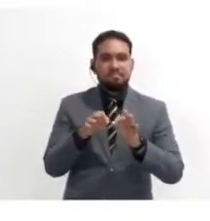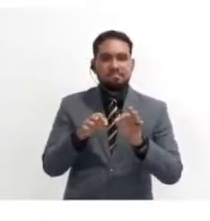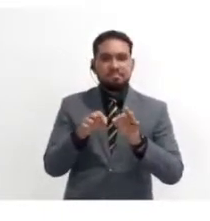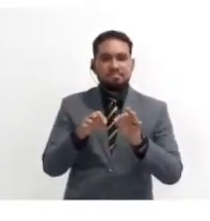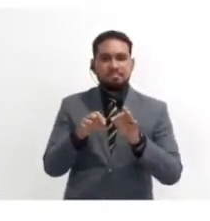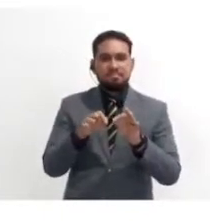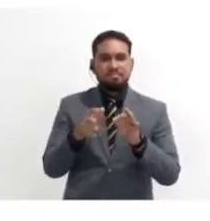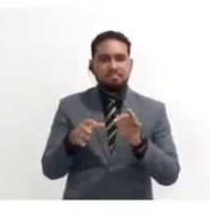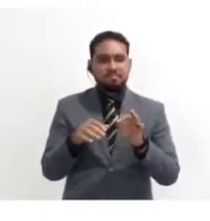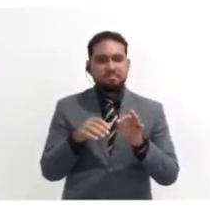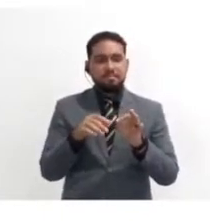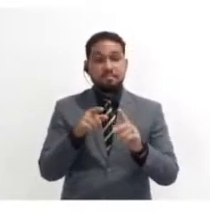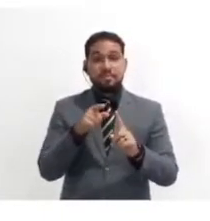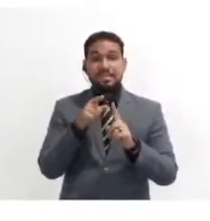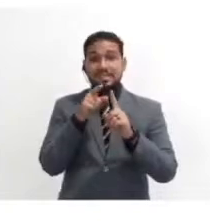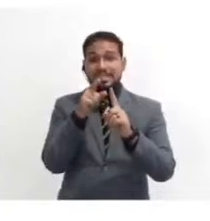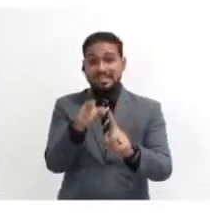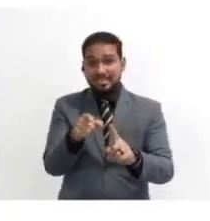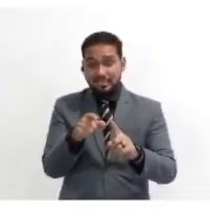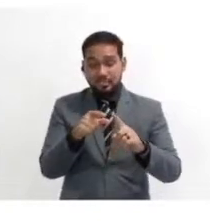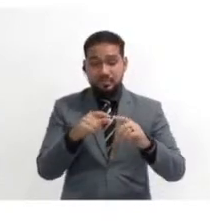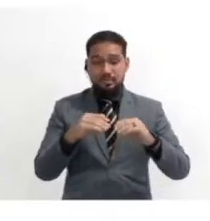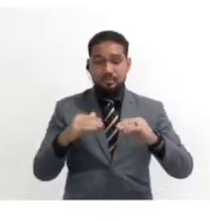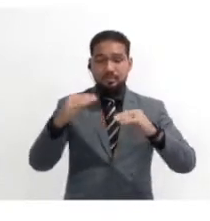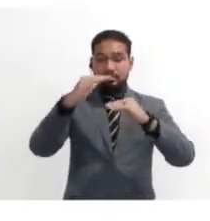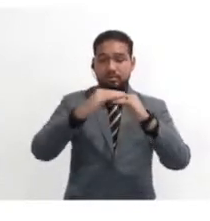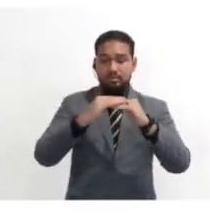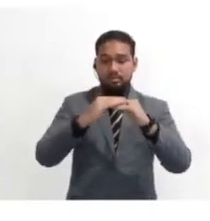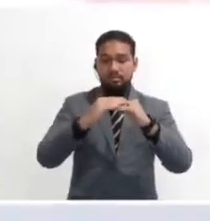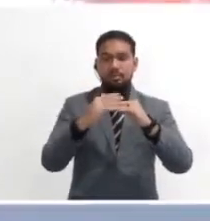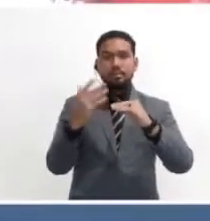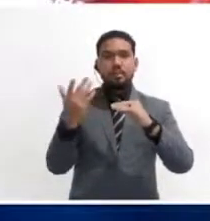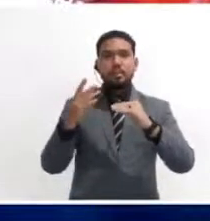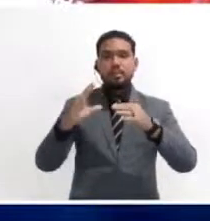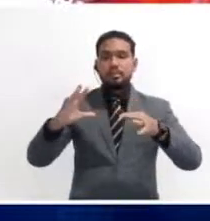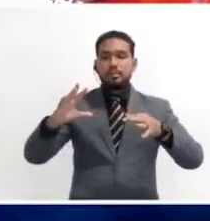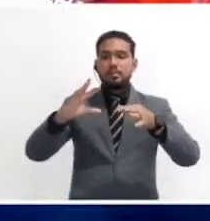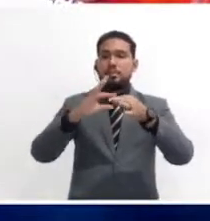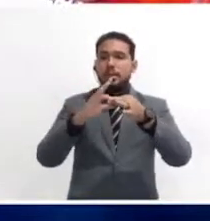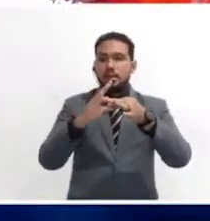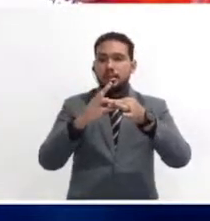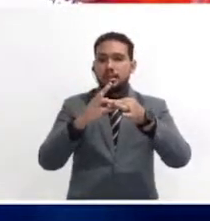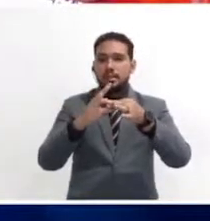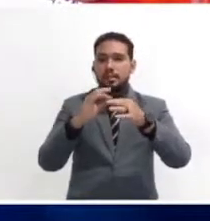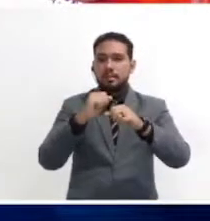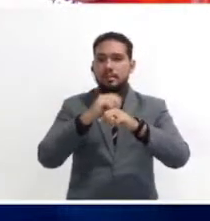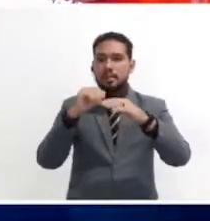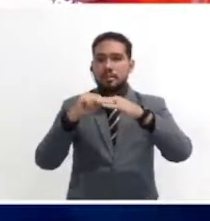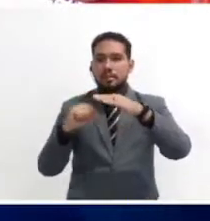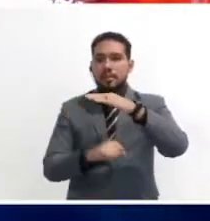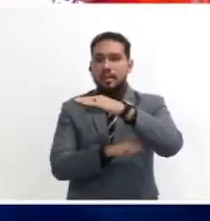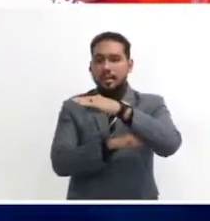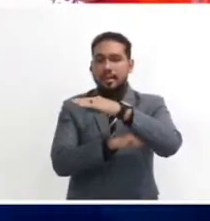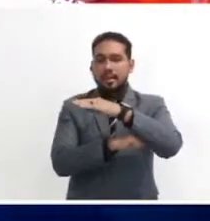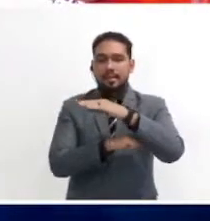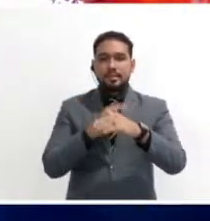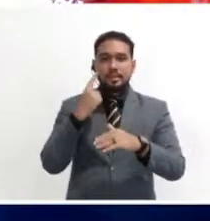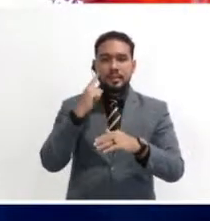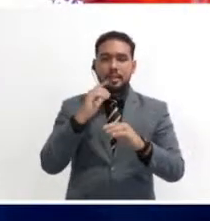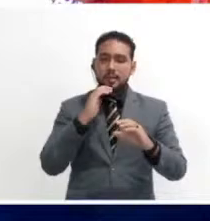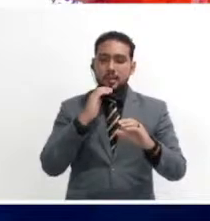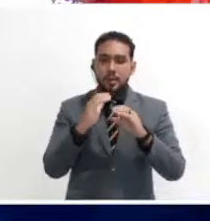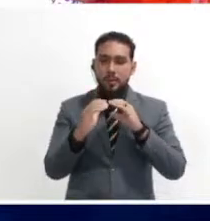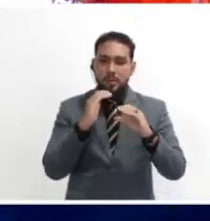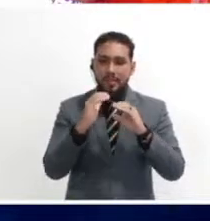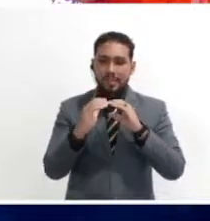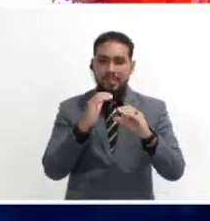interposer or bridge to begin with is to be able to get very short communication between devices.